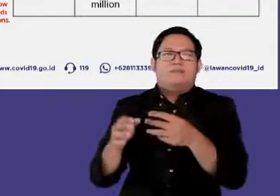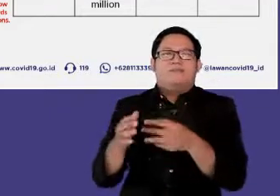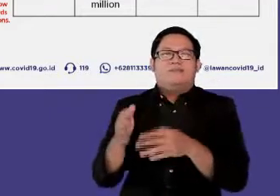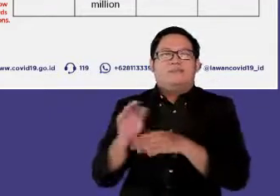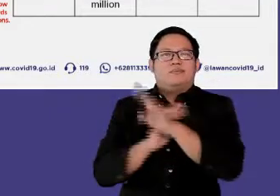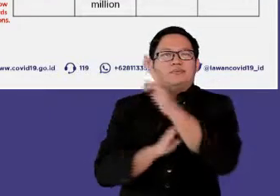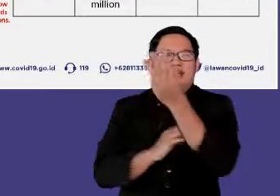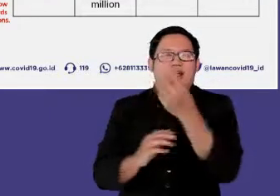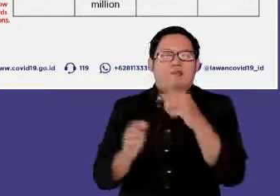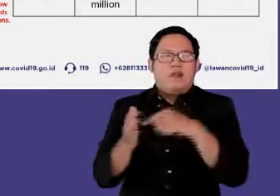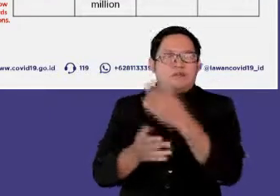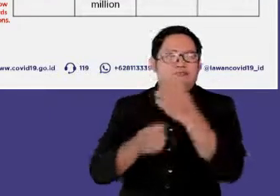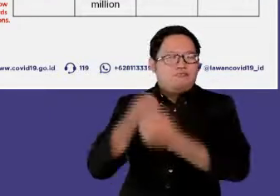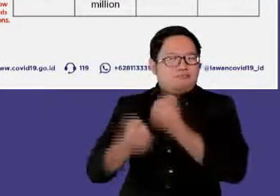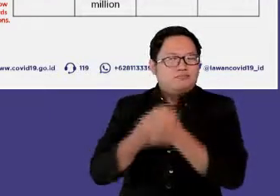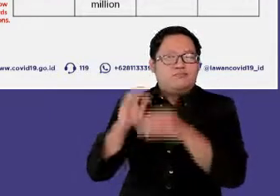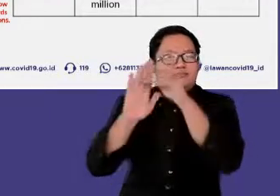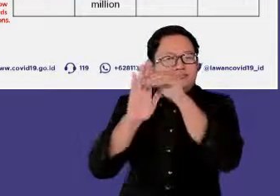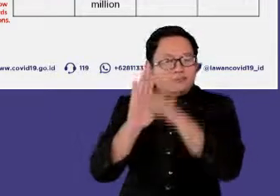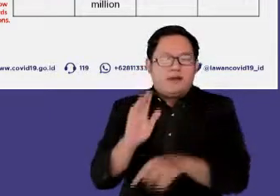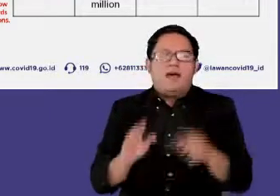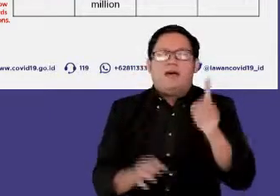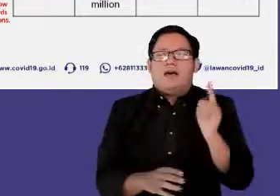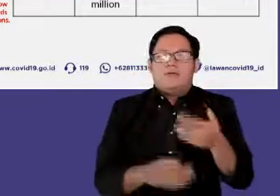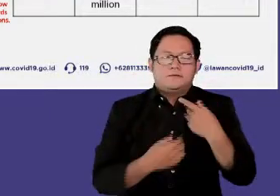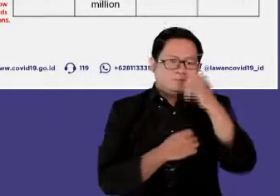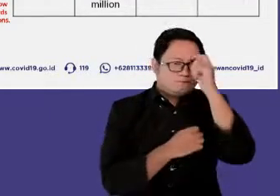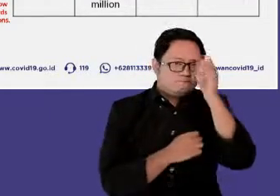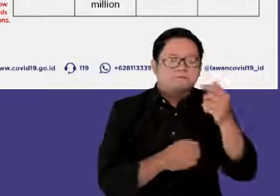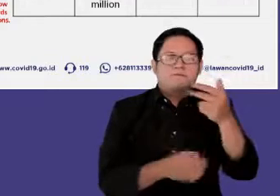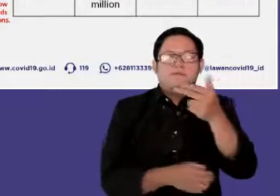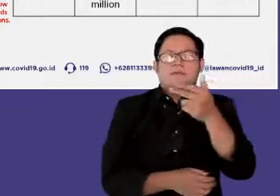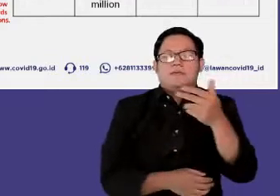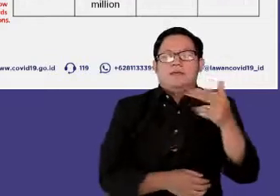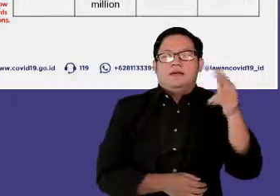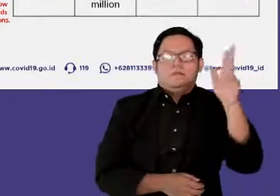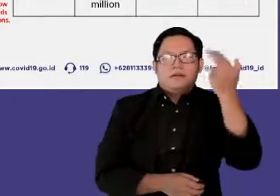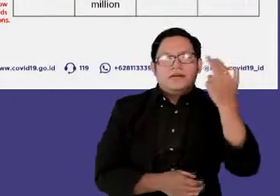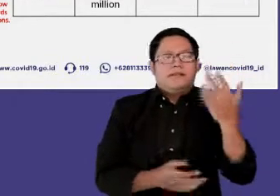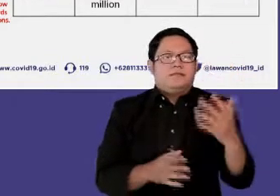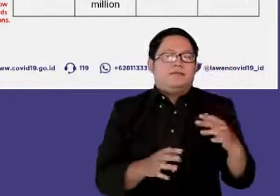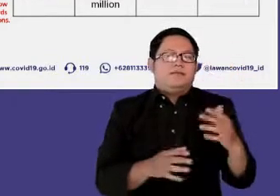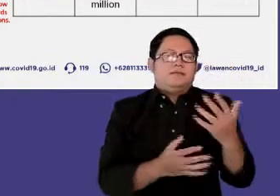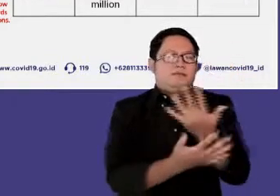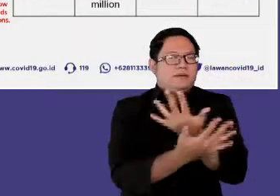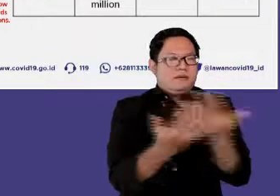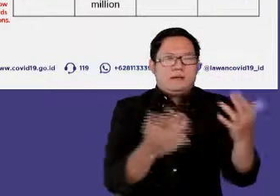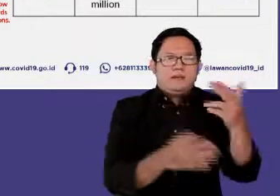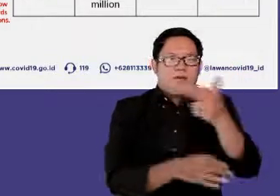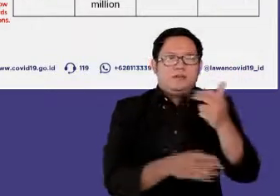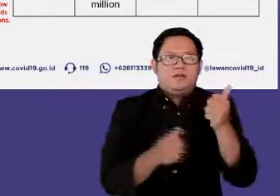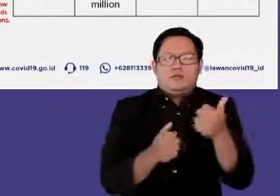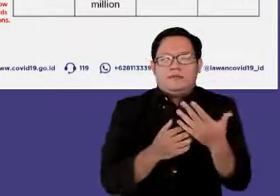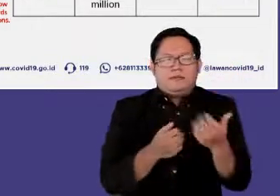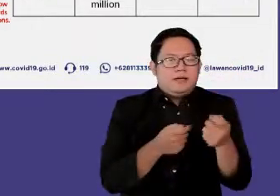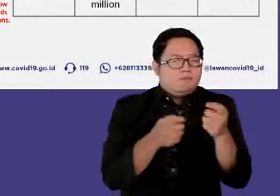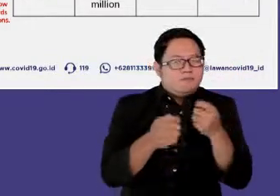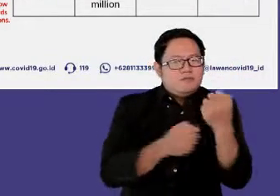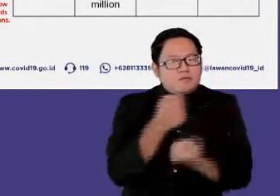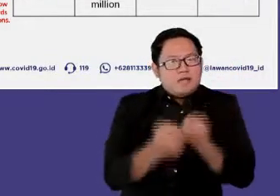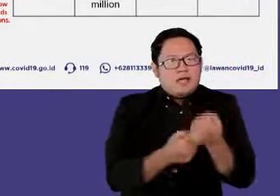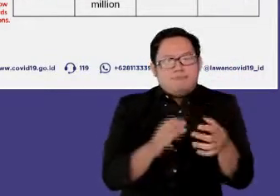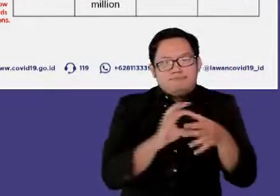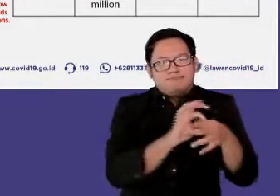development as it shows the resilience of our nation in the face of the COVID-19 pandemic. I thank the